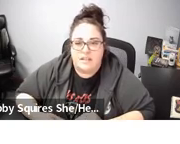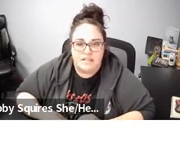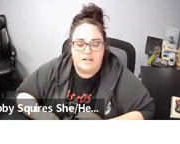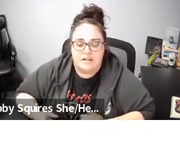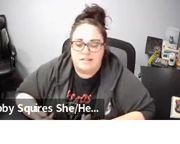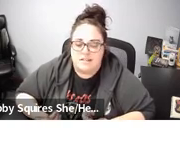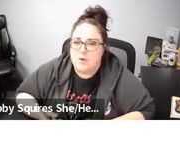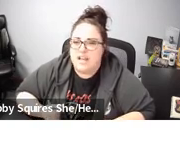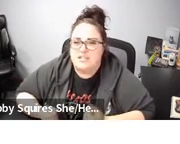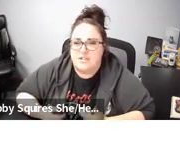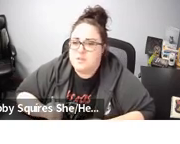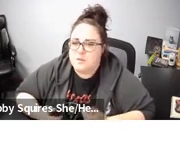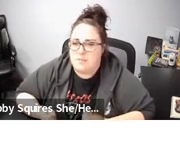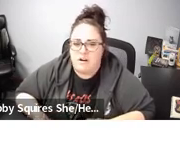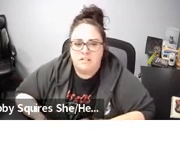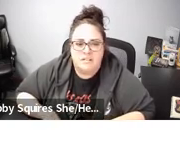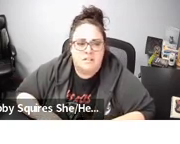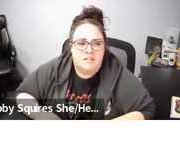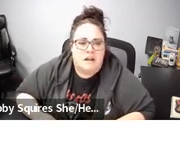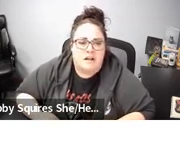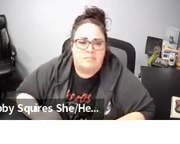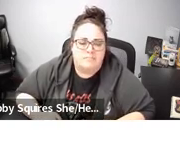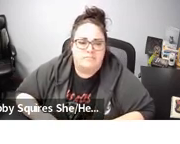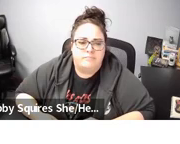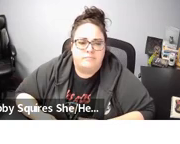those a lot easier because the Joy-Cons are just so small.